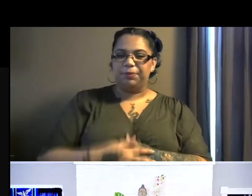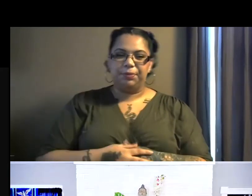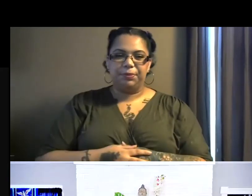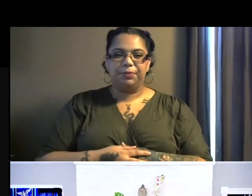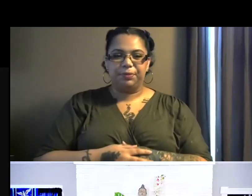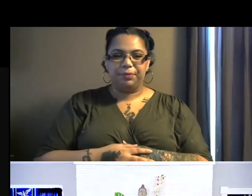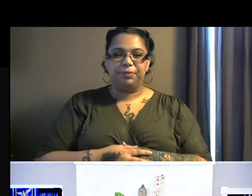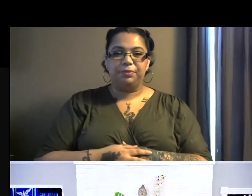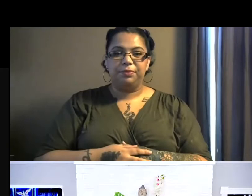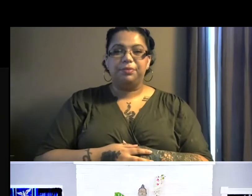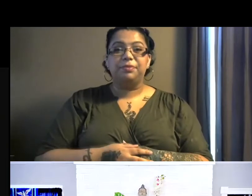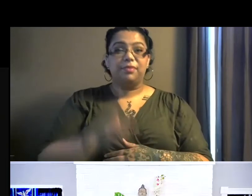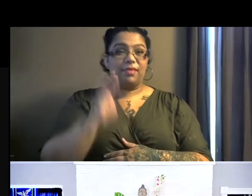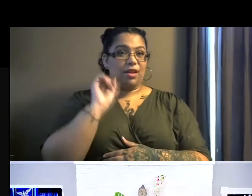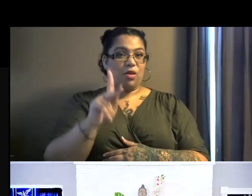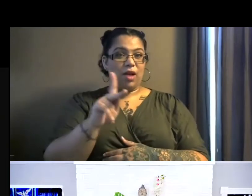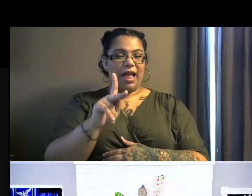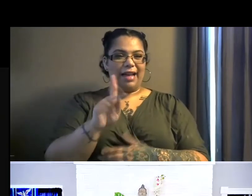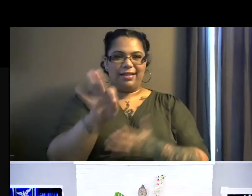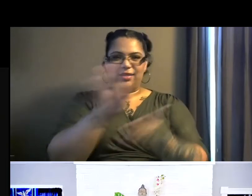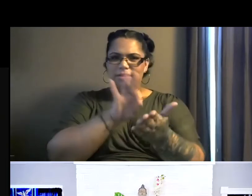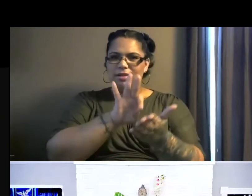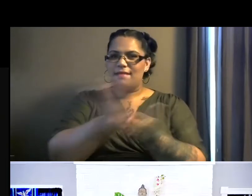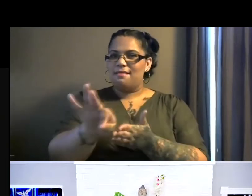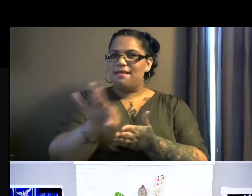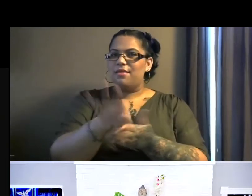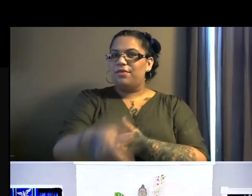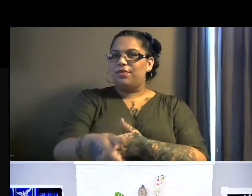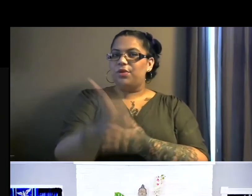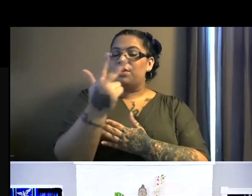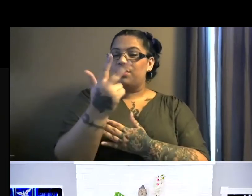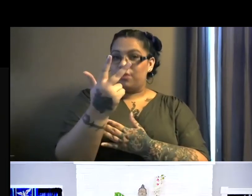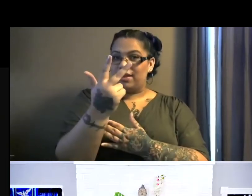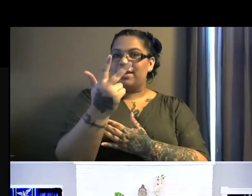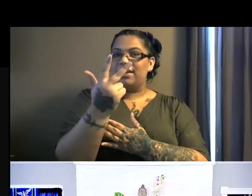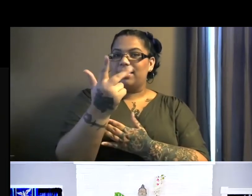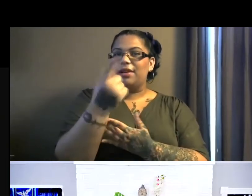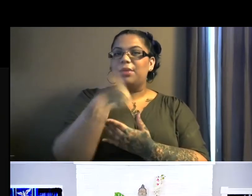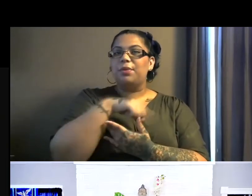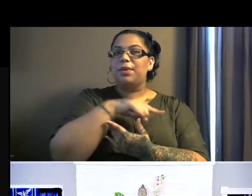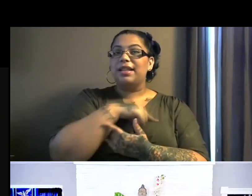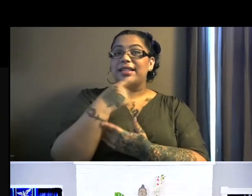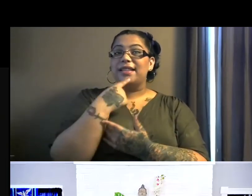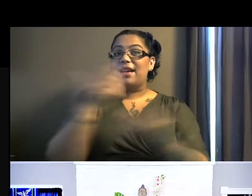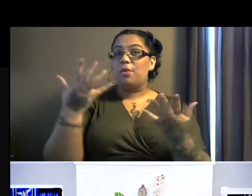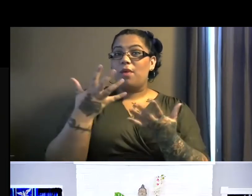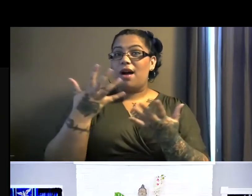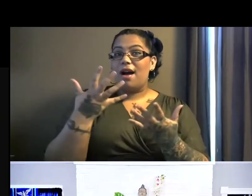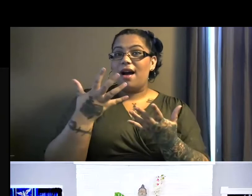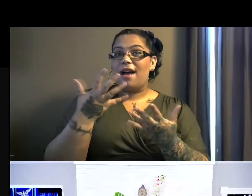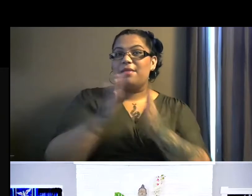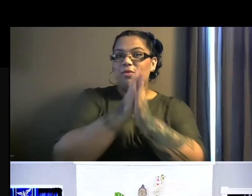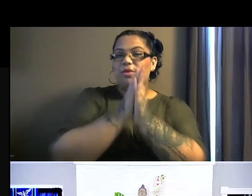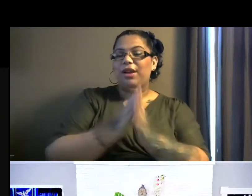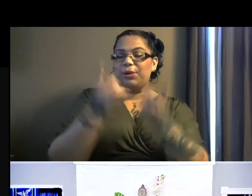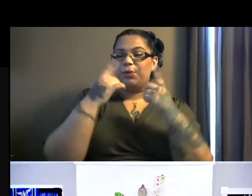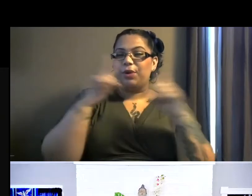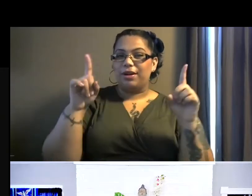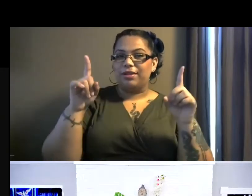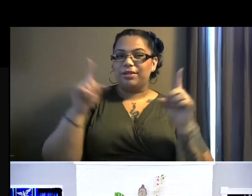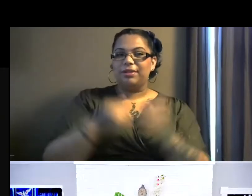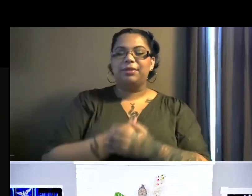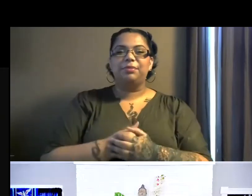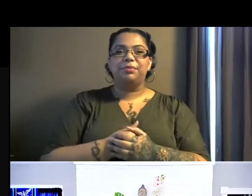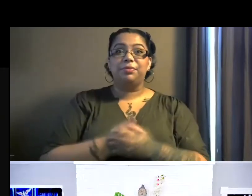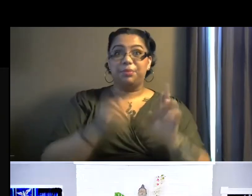All right, on the count of three, we shout, "Prayer works."